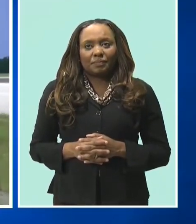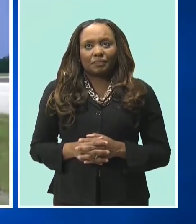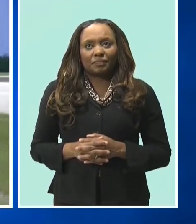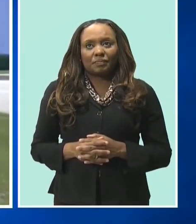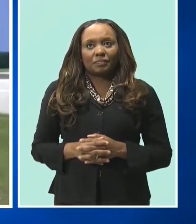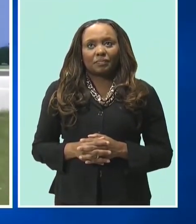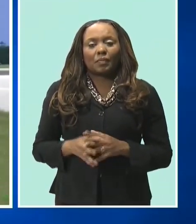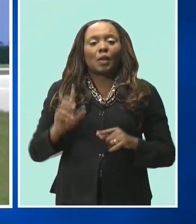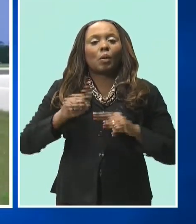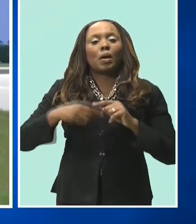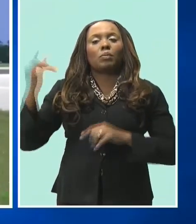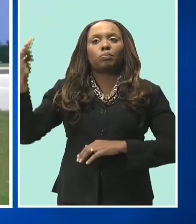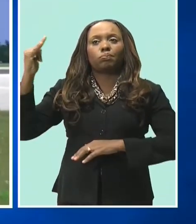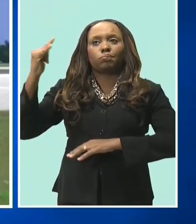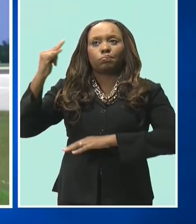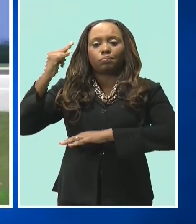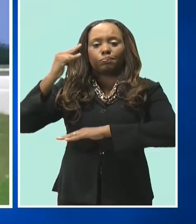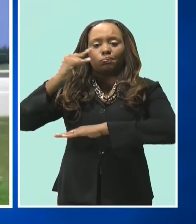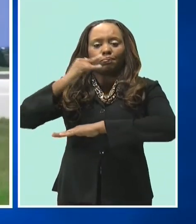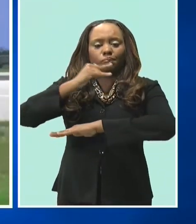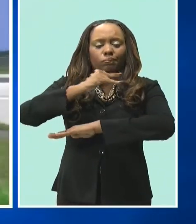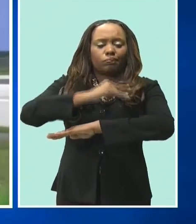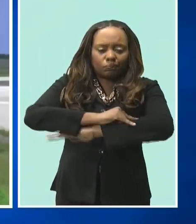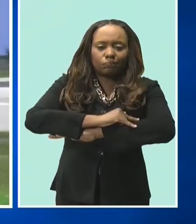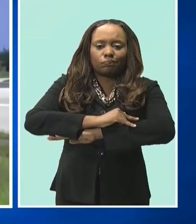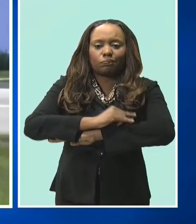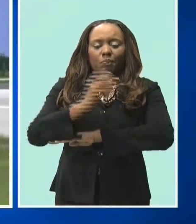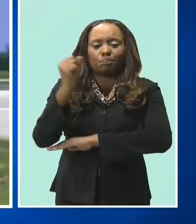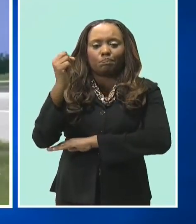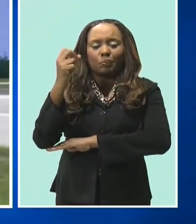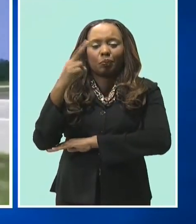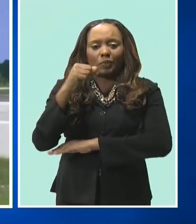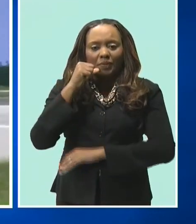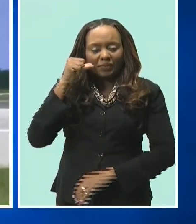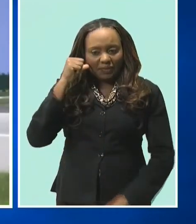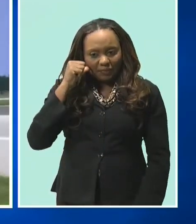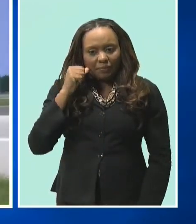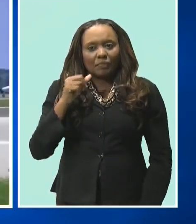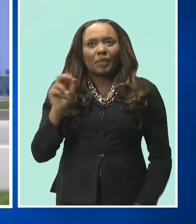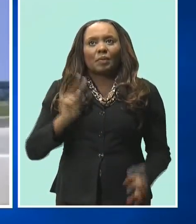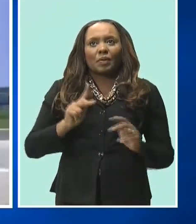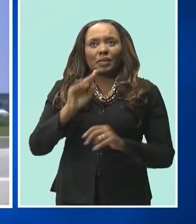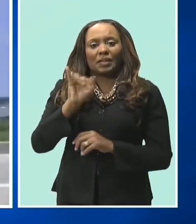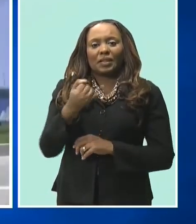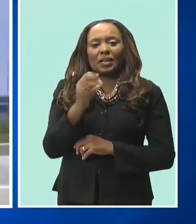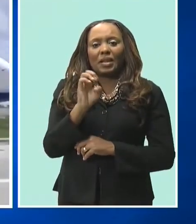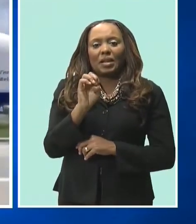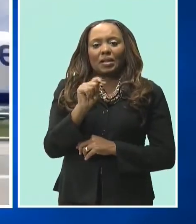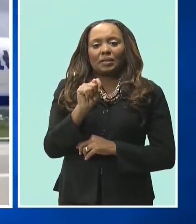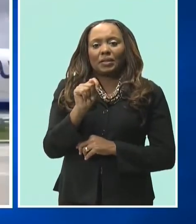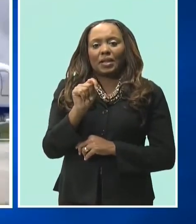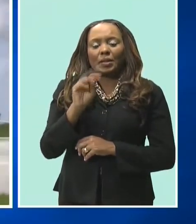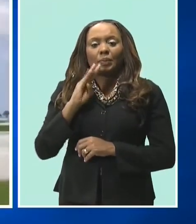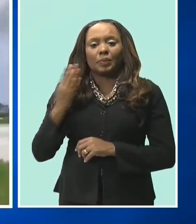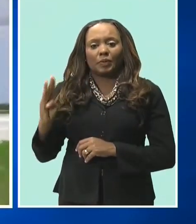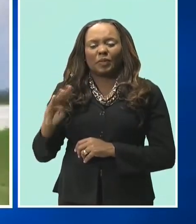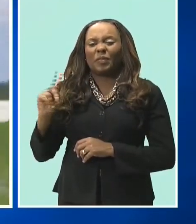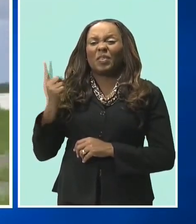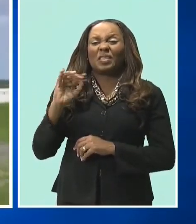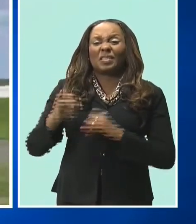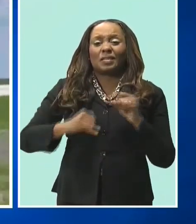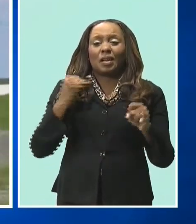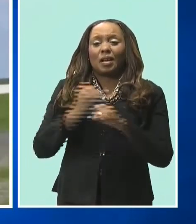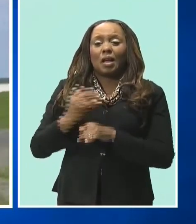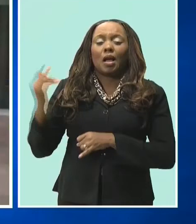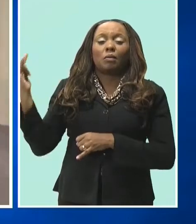When the rubber hit the tarmac just before noon at Lyndon Pendling International Airport, tourists on JetBlue's flight from Fort Lauderdale, the first international commercial